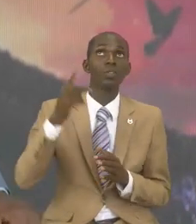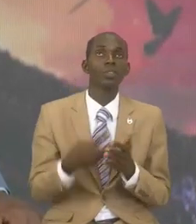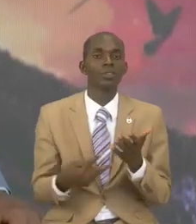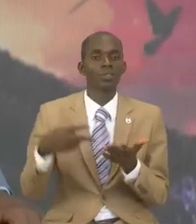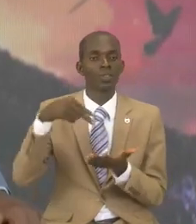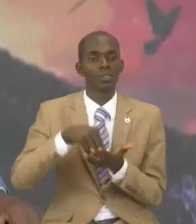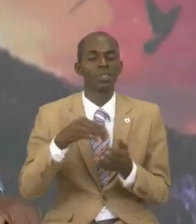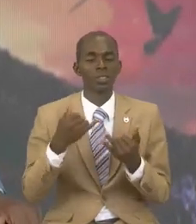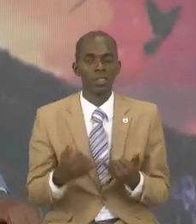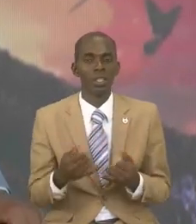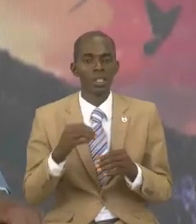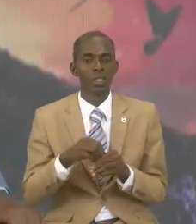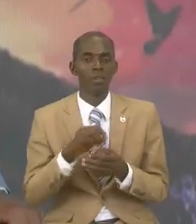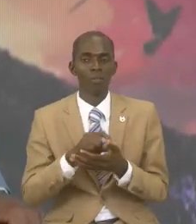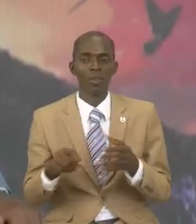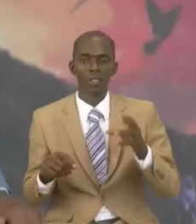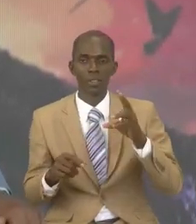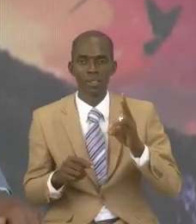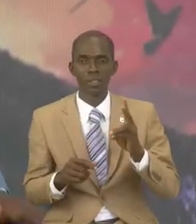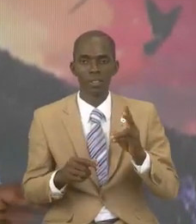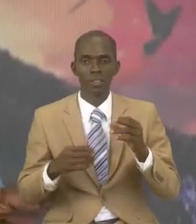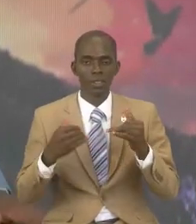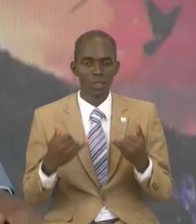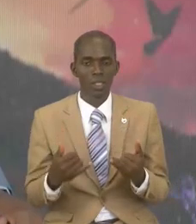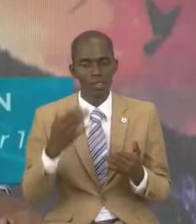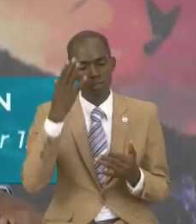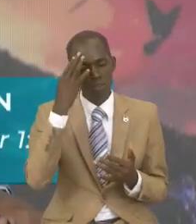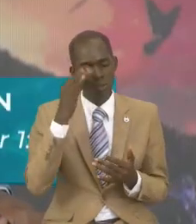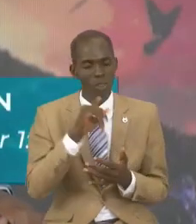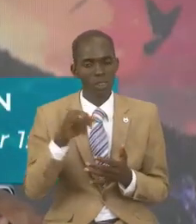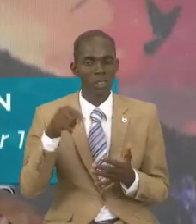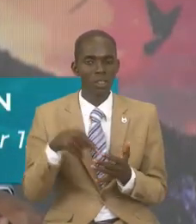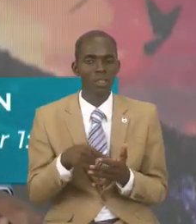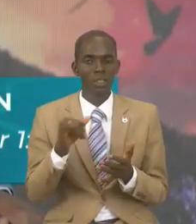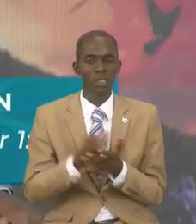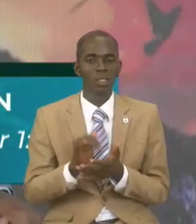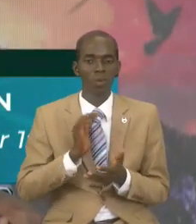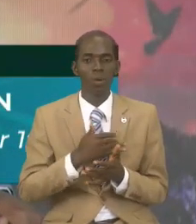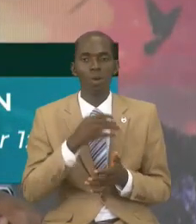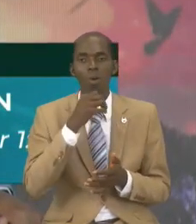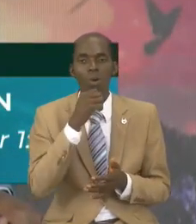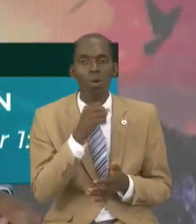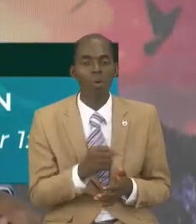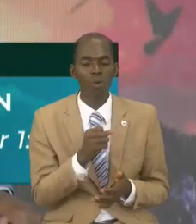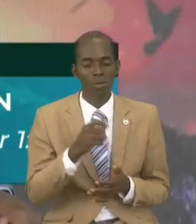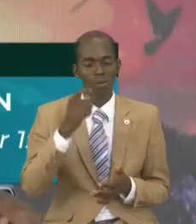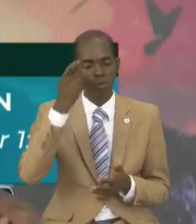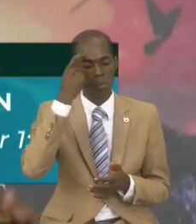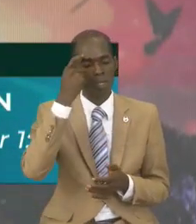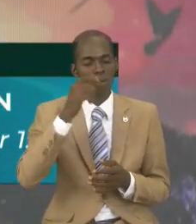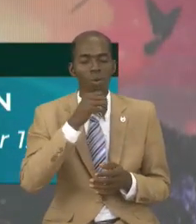6, knowing this, that the old man is crucified with